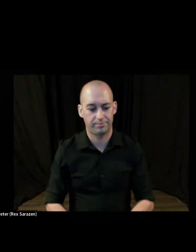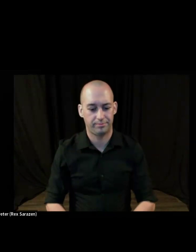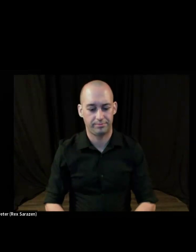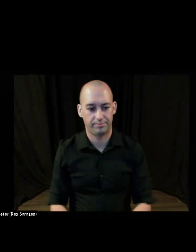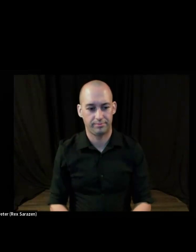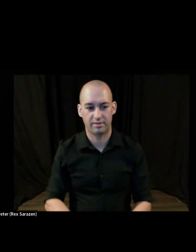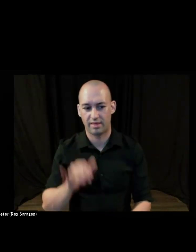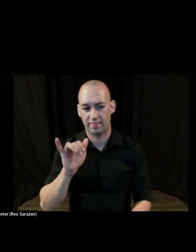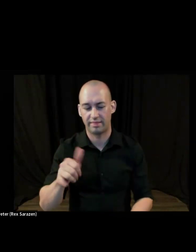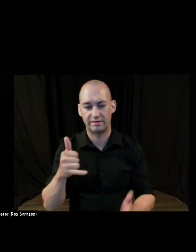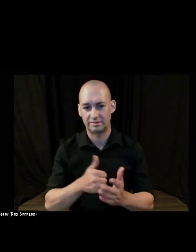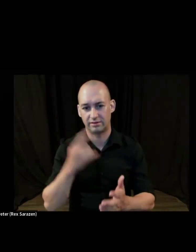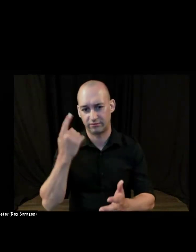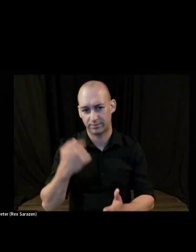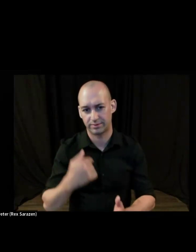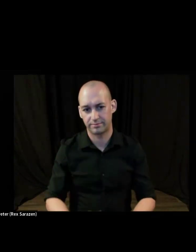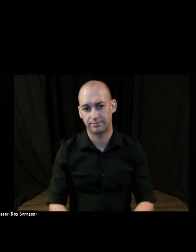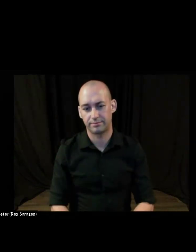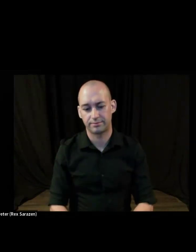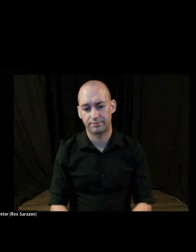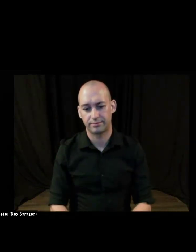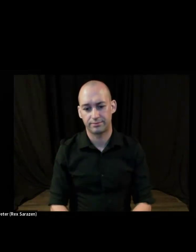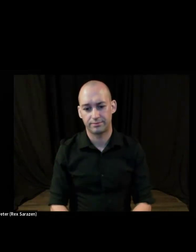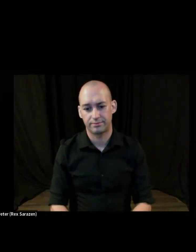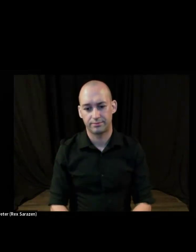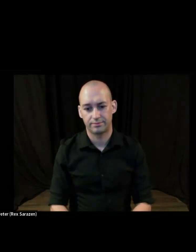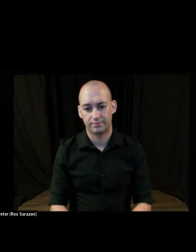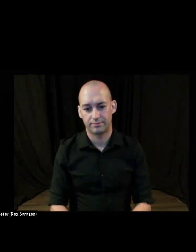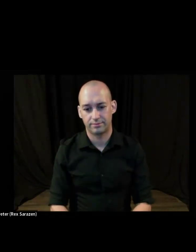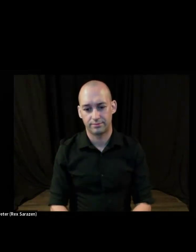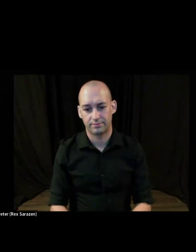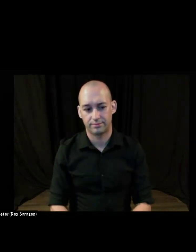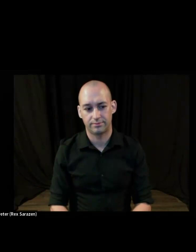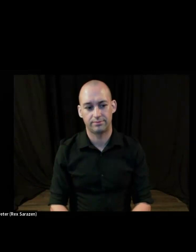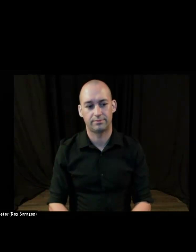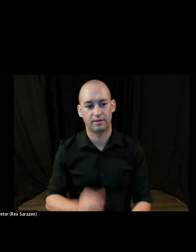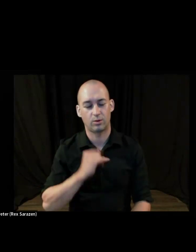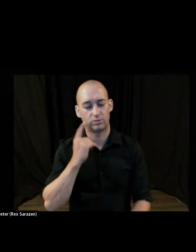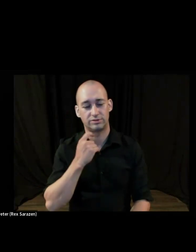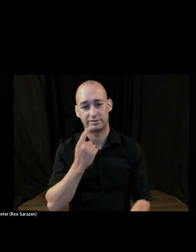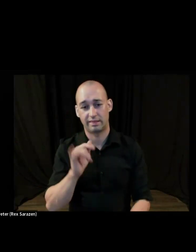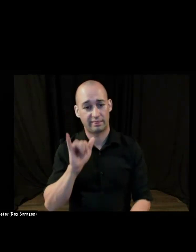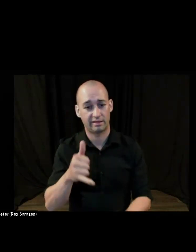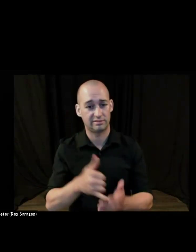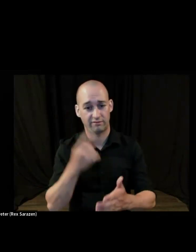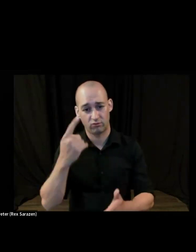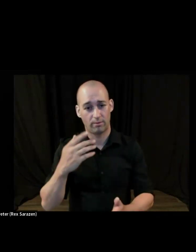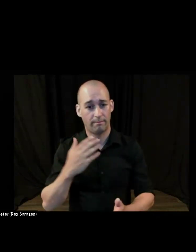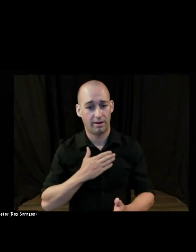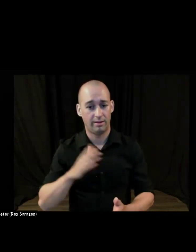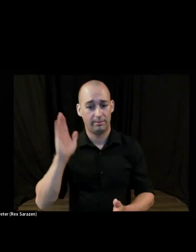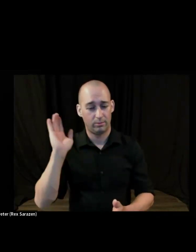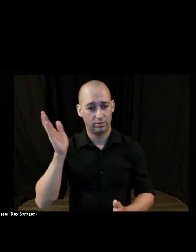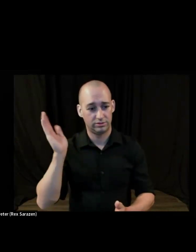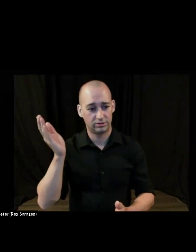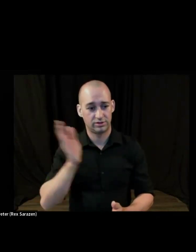That's it. Great. Yep. No, go ahead, Gladys. Wrap up the last thing you were gonna say. I was just gonna say that's it for my presentation, and